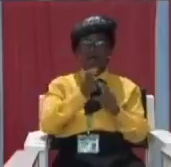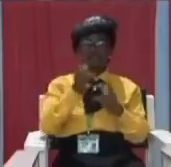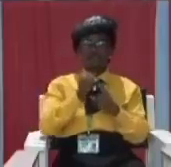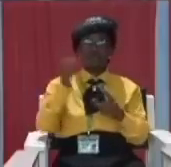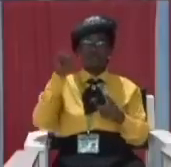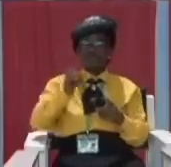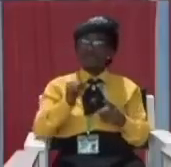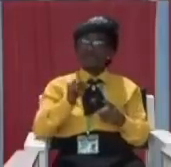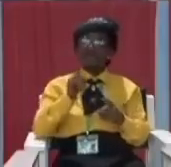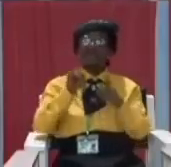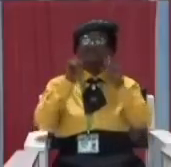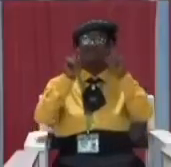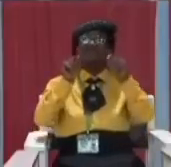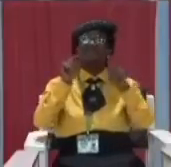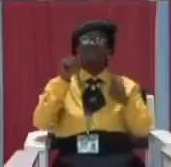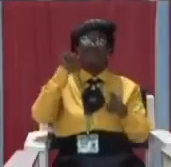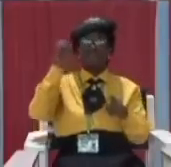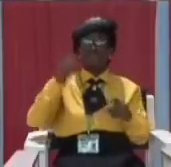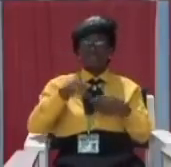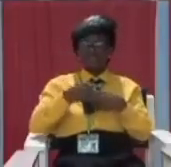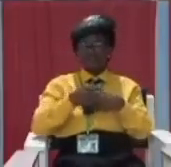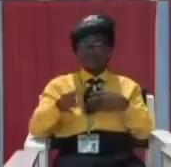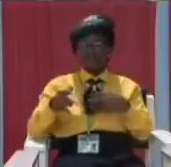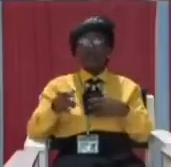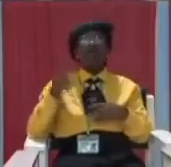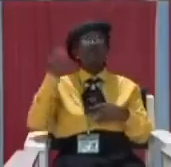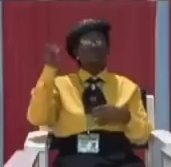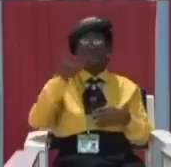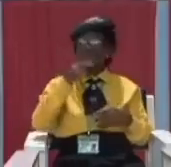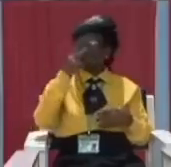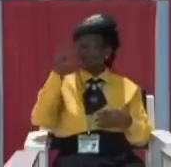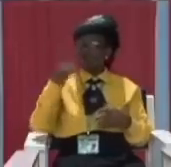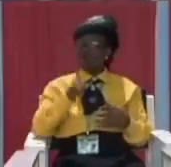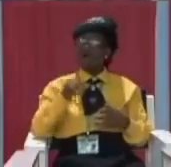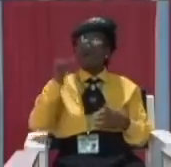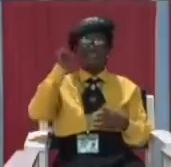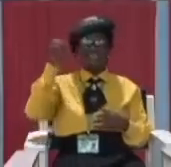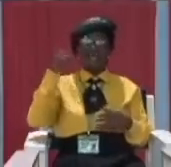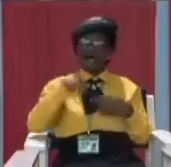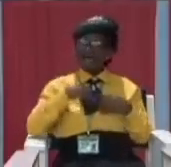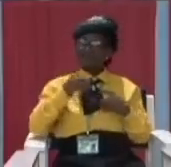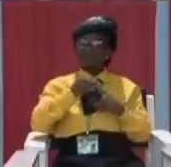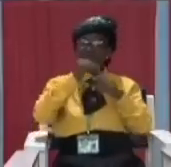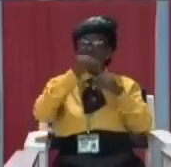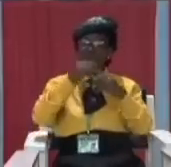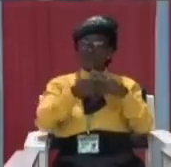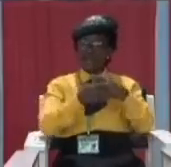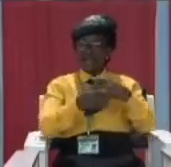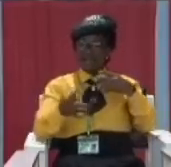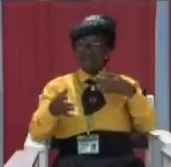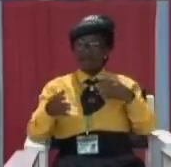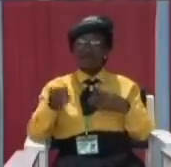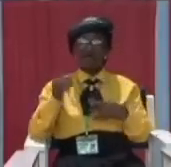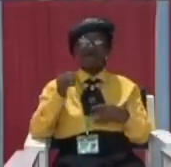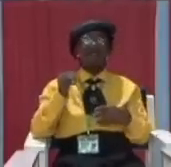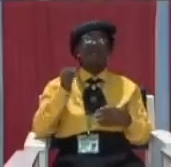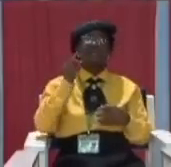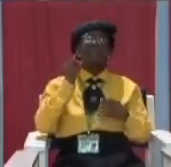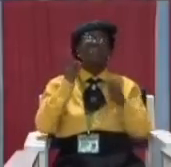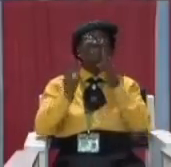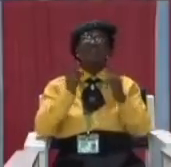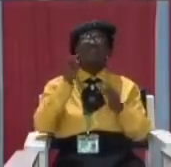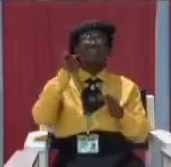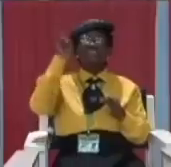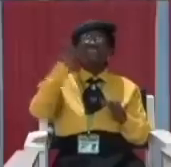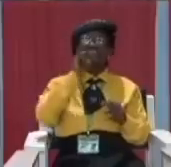they discovered that she had a very peculiar blood, that if she's ever caught, she